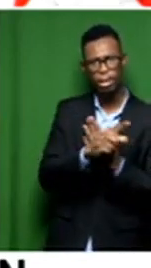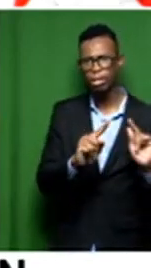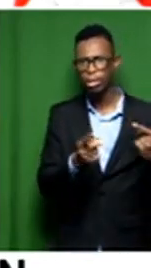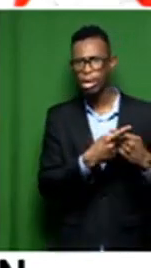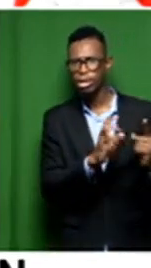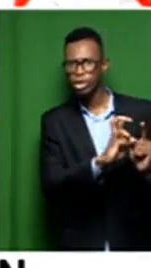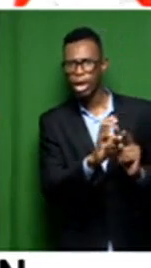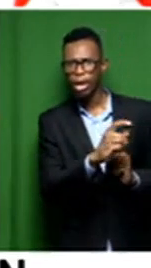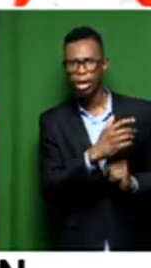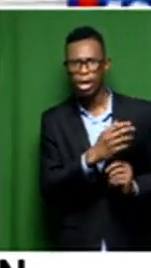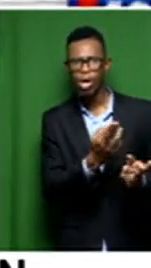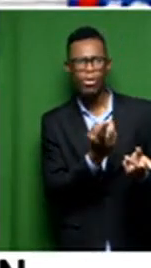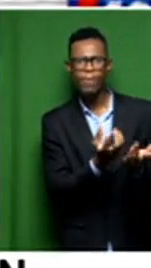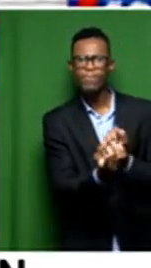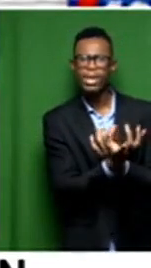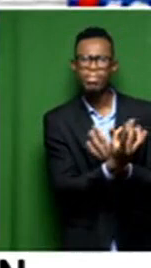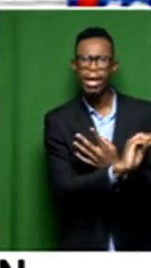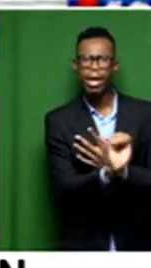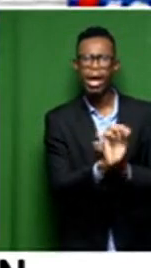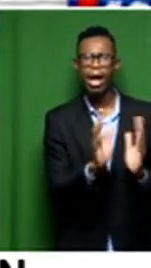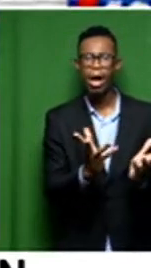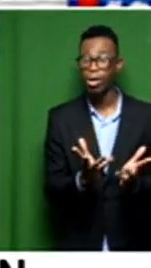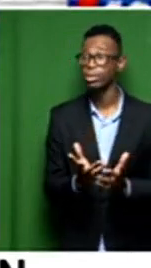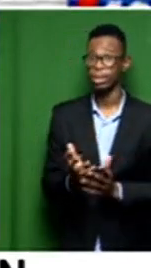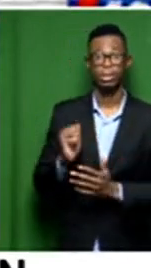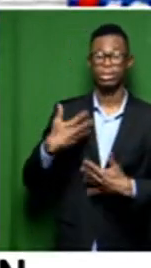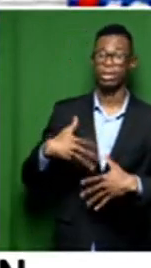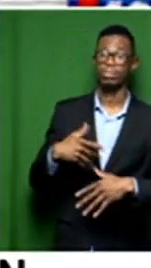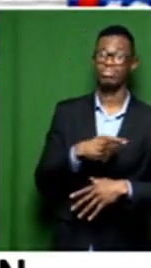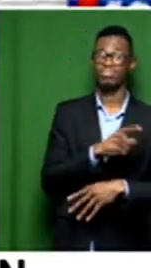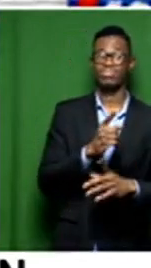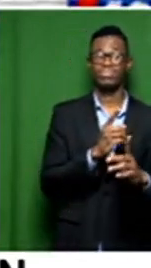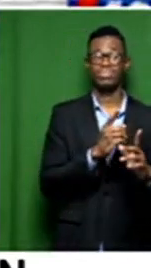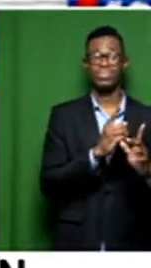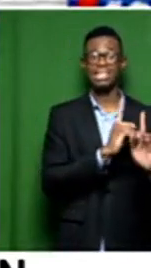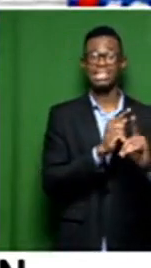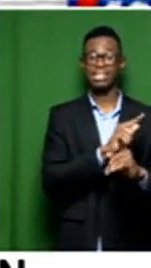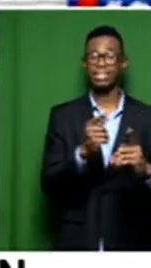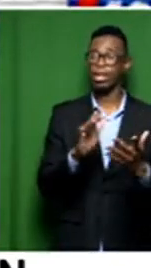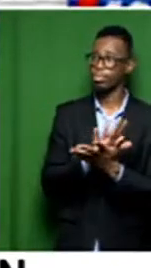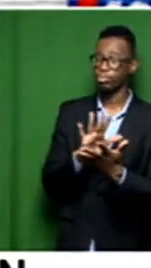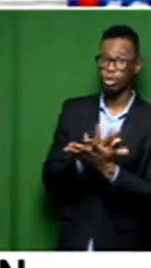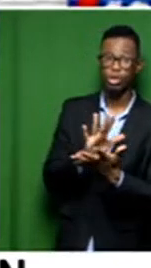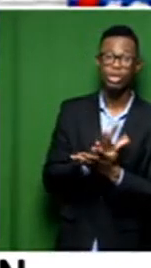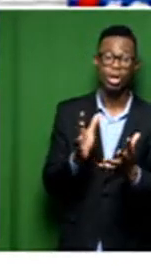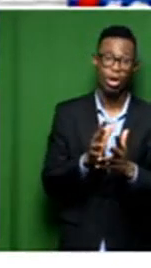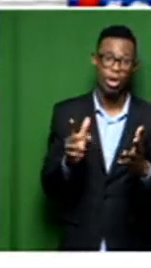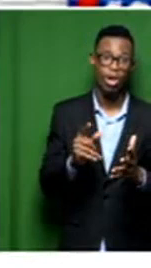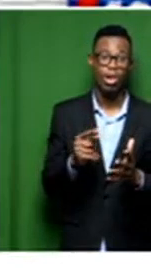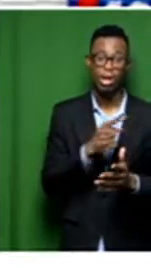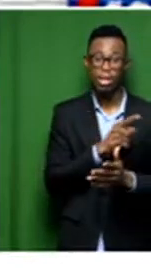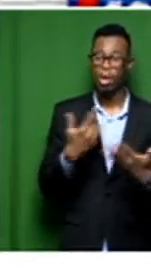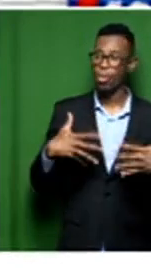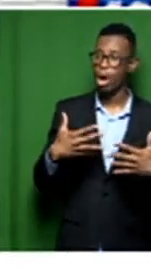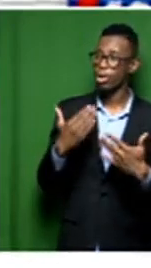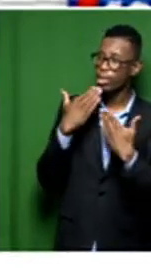The response has been amazing, and we find that educators have really appreciated that we've helped map out exactly how to implement. They